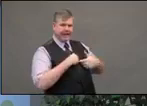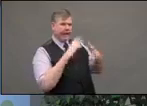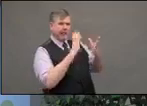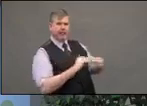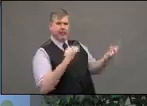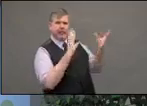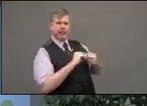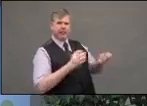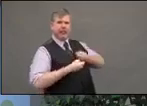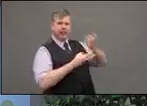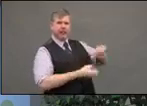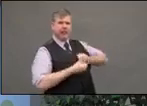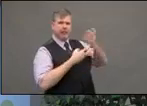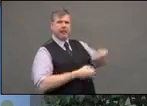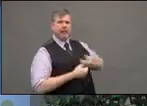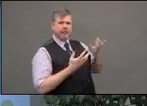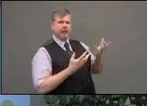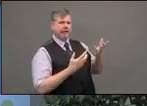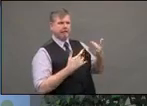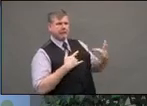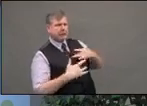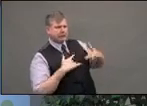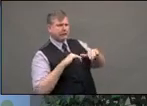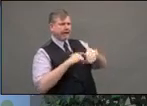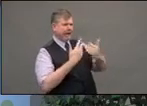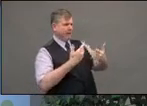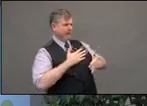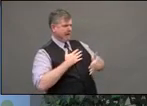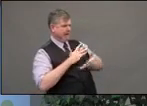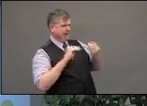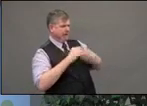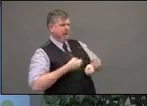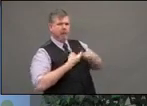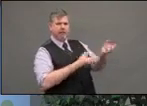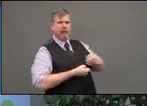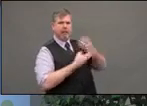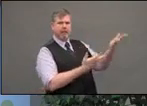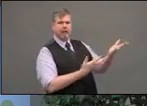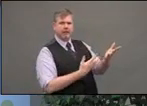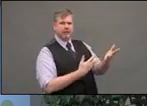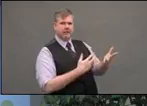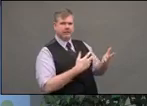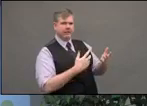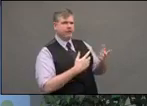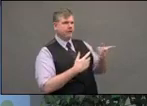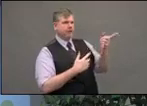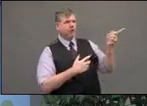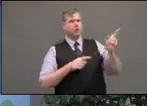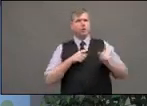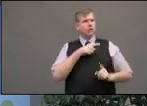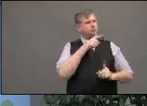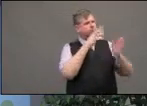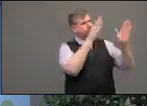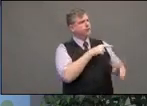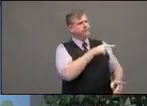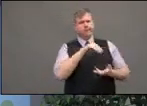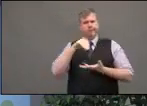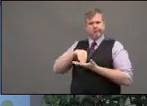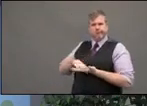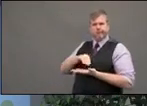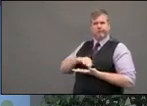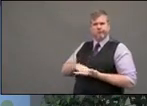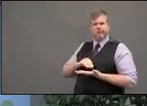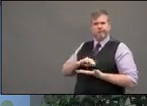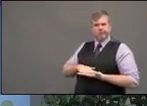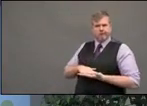If I'm concerned about my family structure or my documentation status, what happens with this information? That's a really good question. I